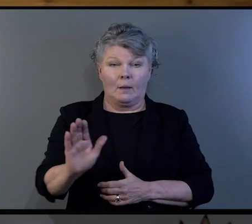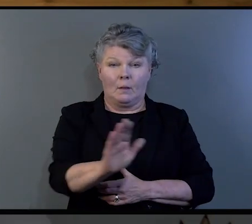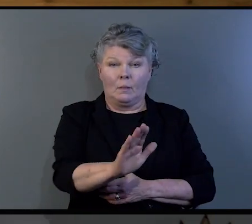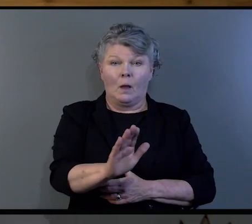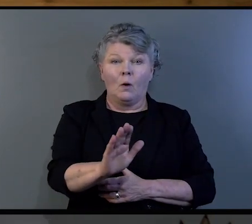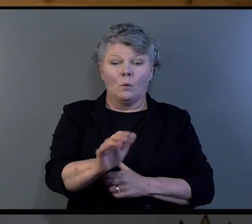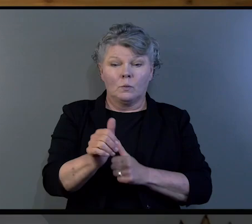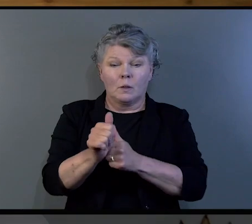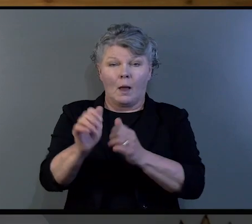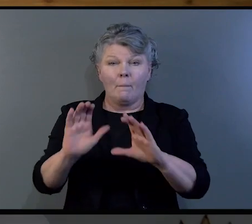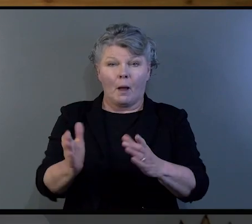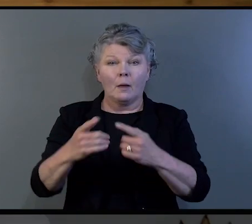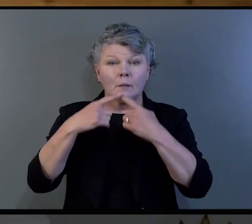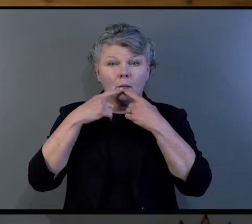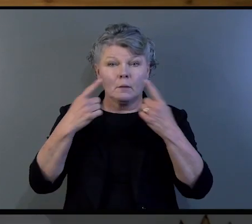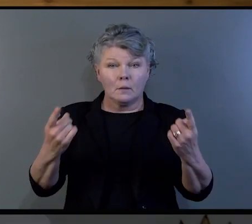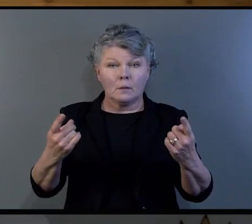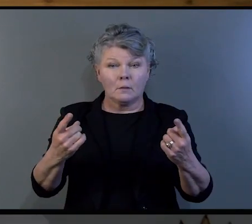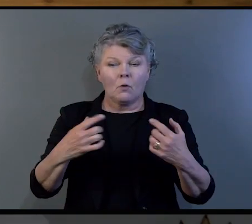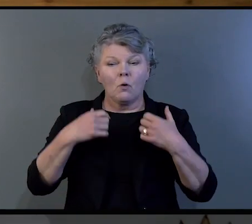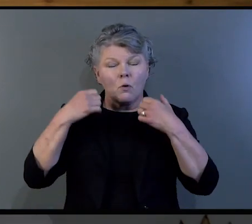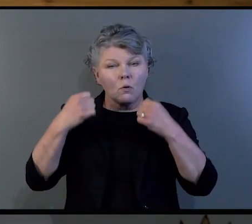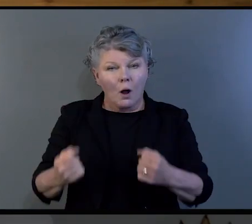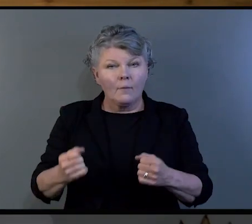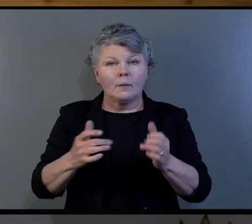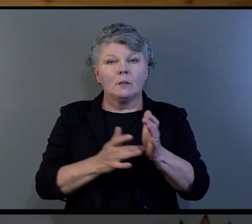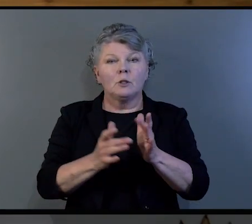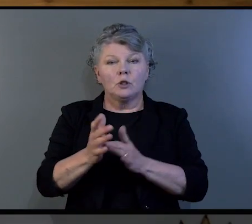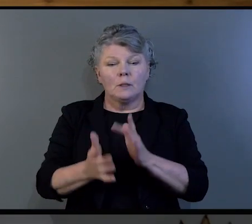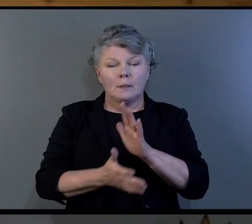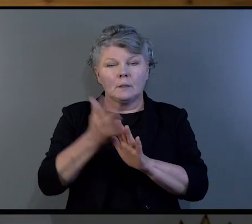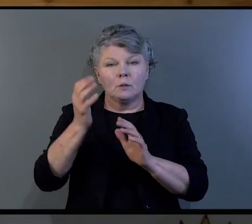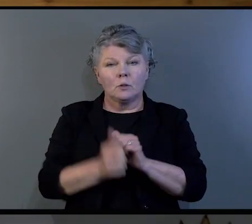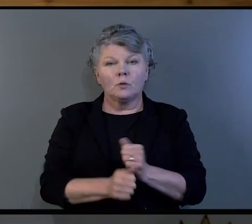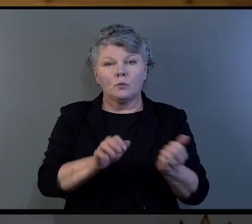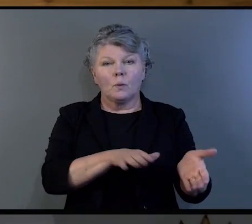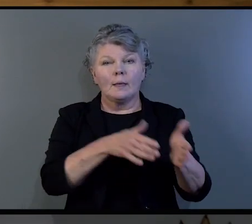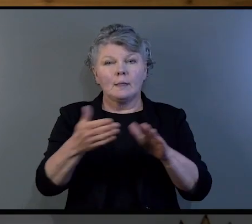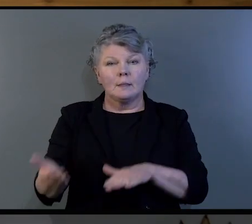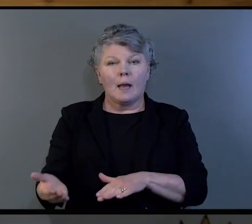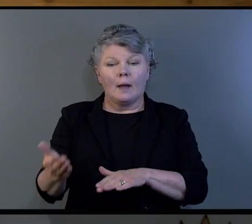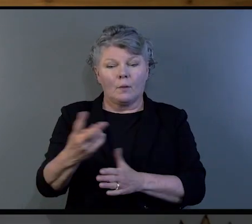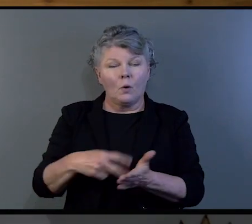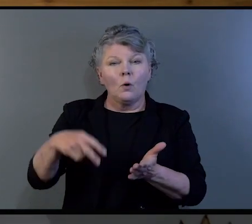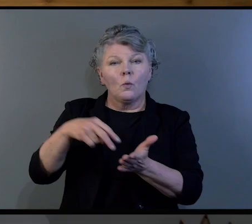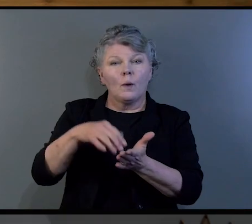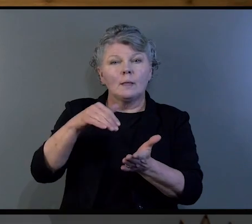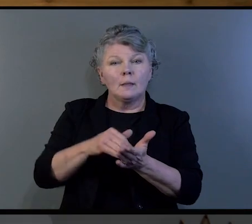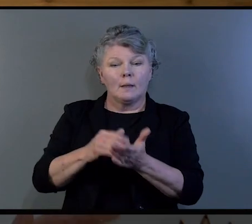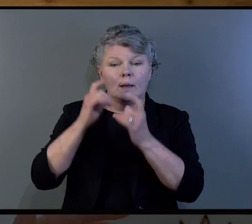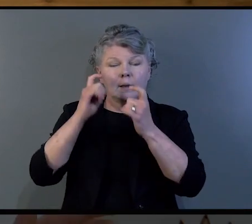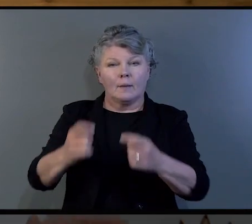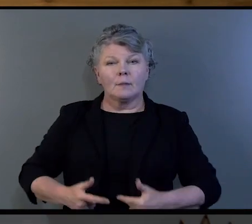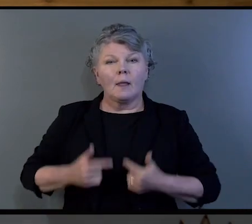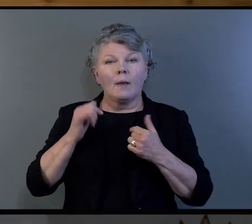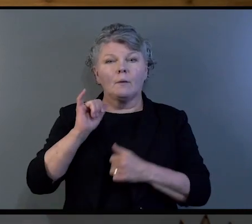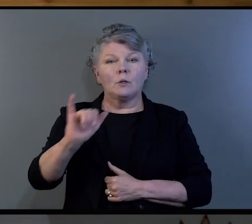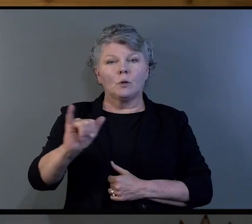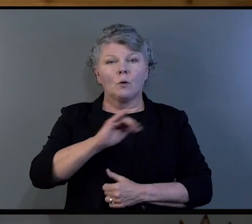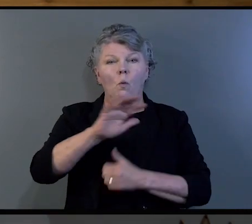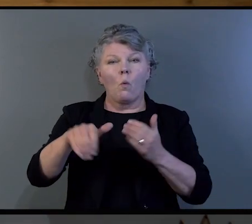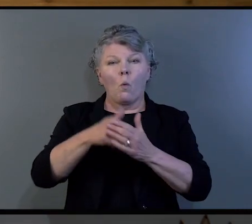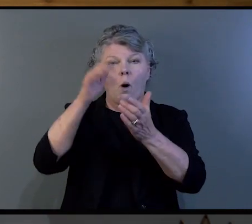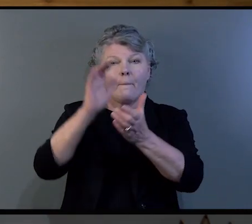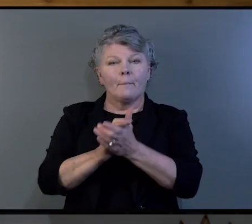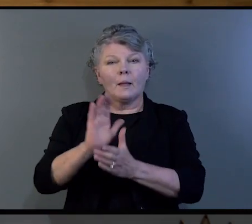have confidence that Jesus has destroyed death, that he is risen from the dead, and that he gives eternal life to all who believe in